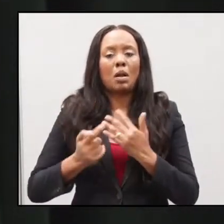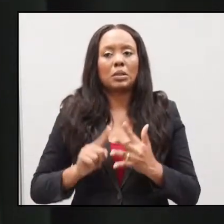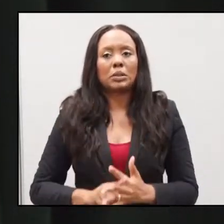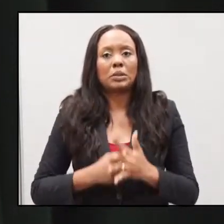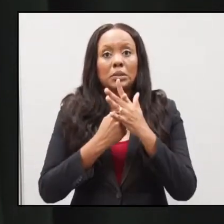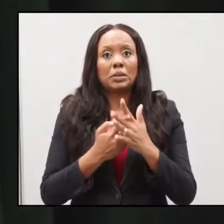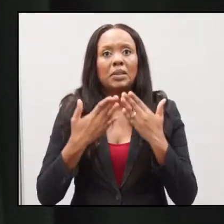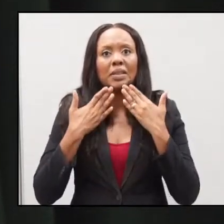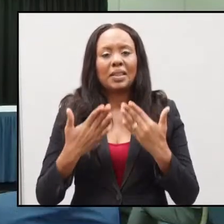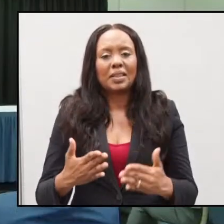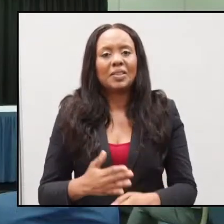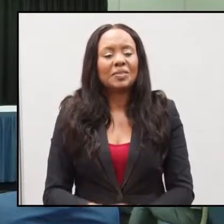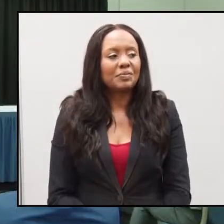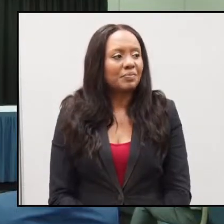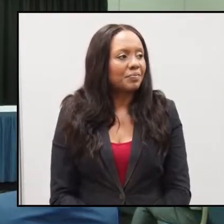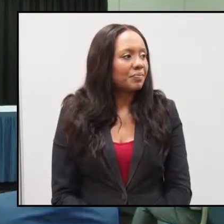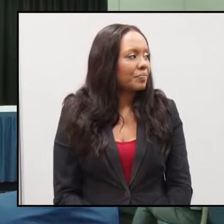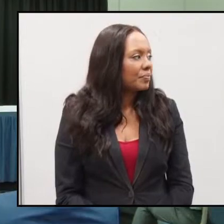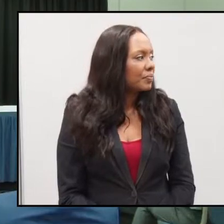much.